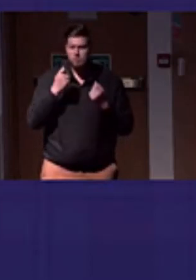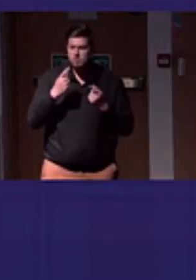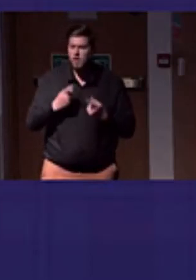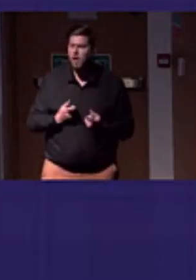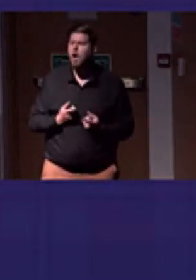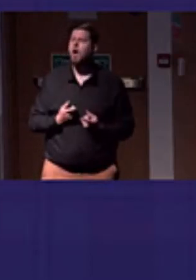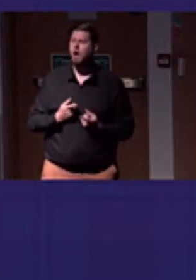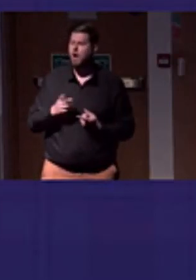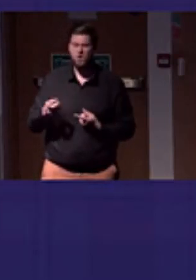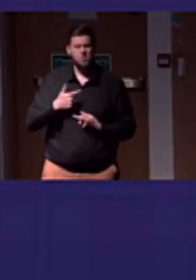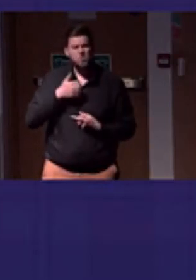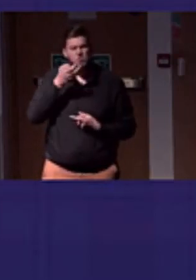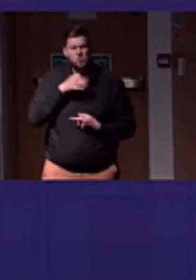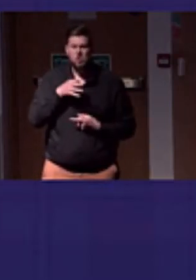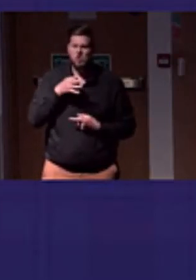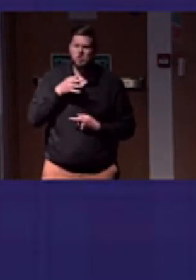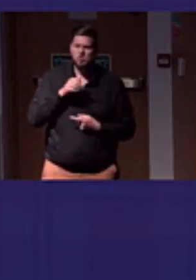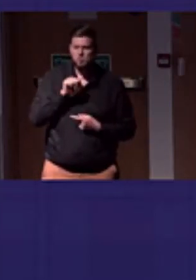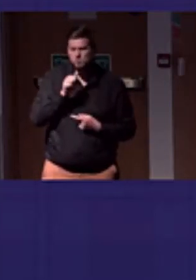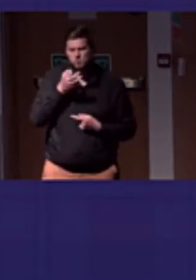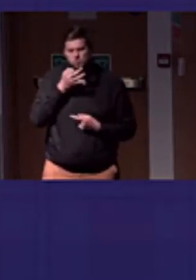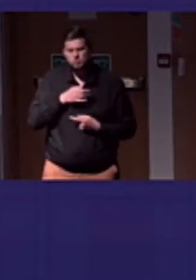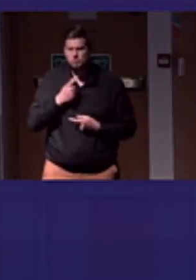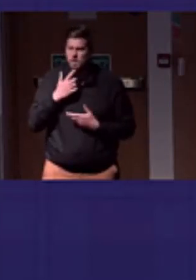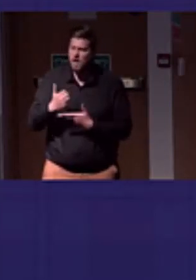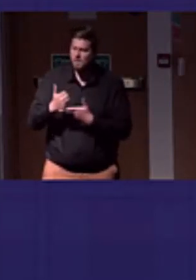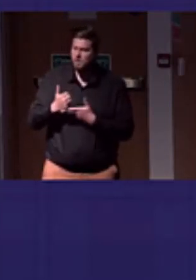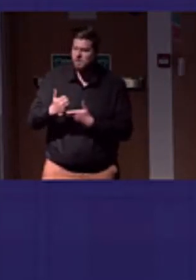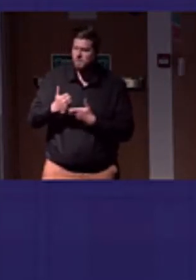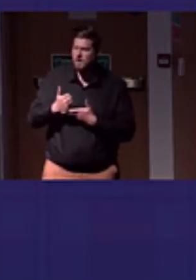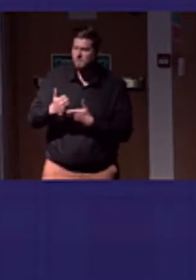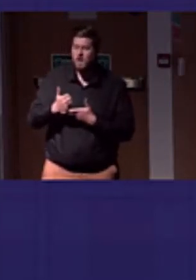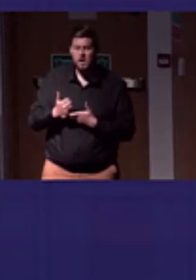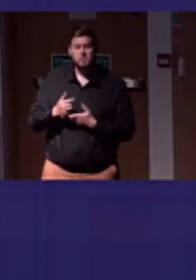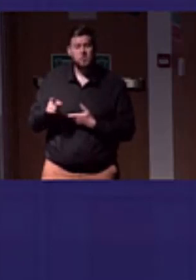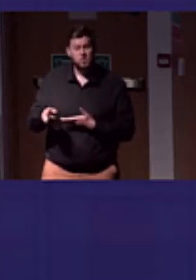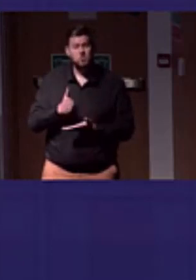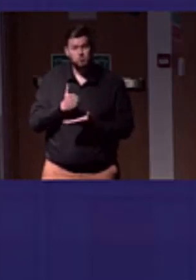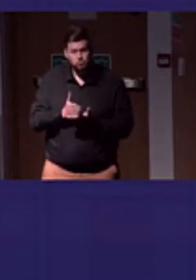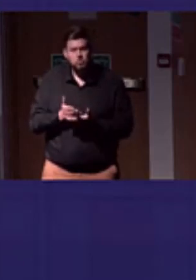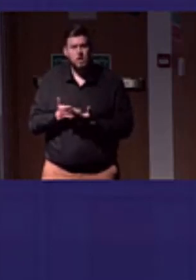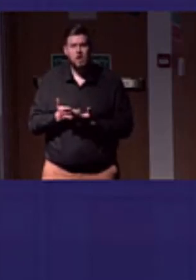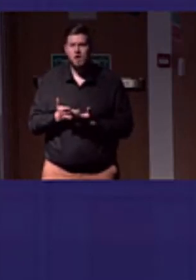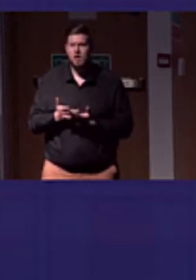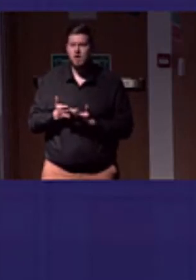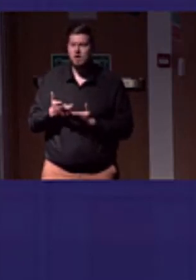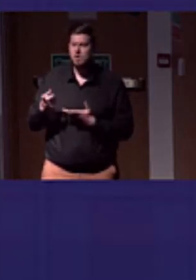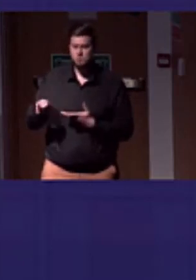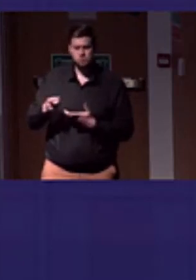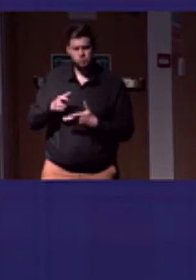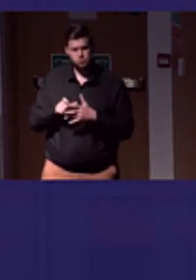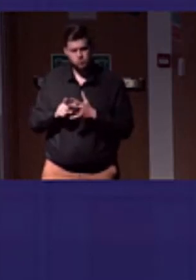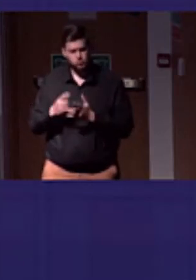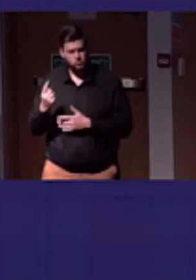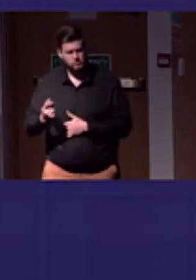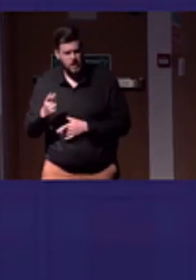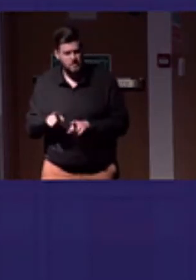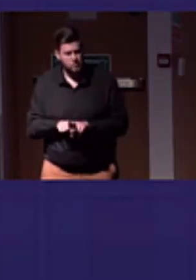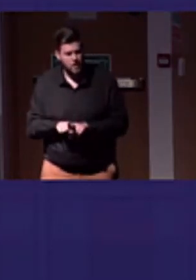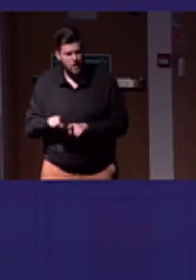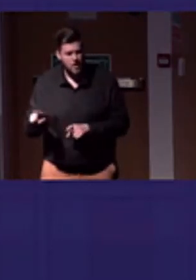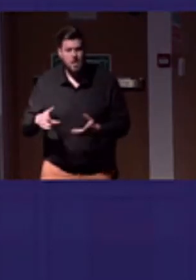into words in Microsoft Mail. And you send it out where anyone can see it. And I put it in my OOF, taking mental health